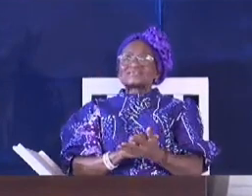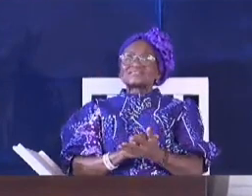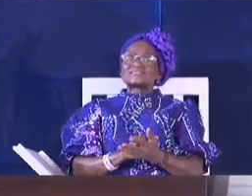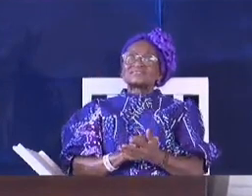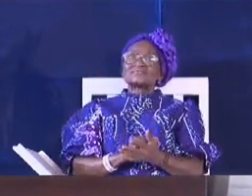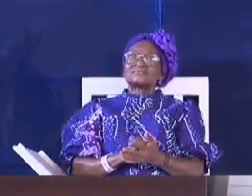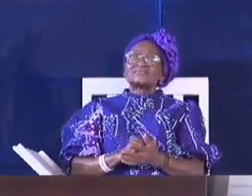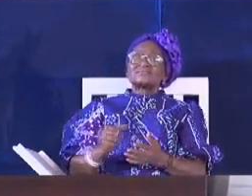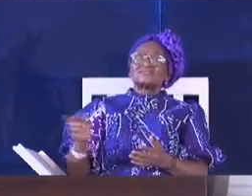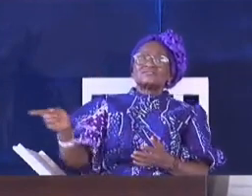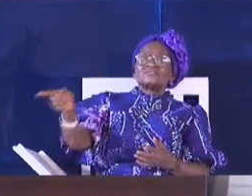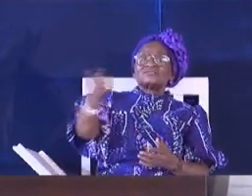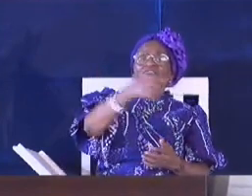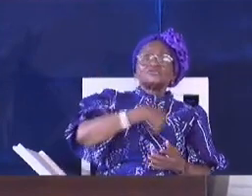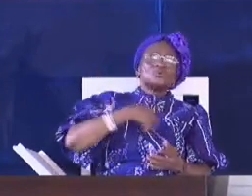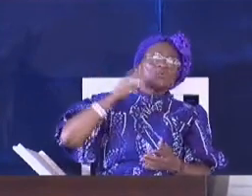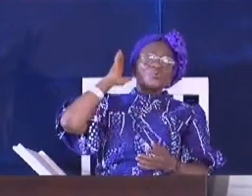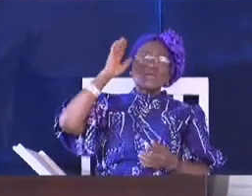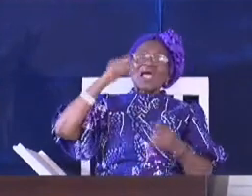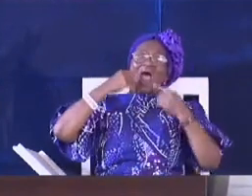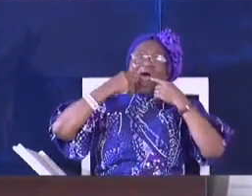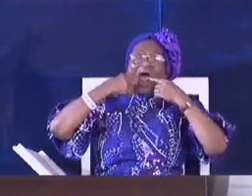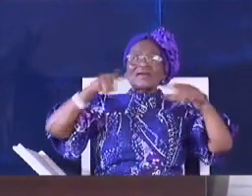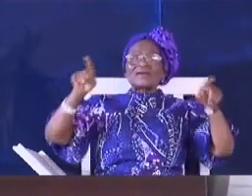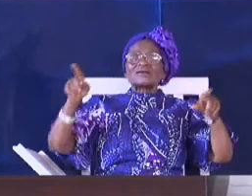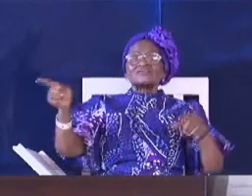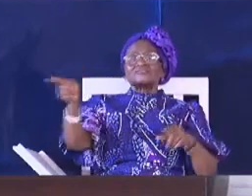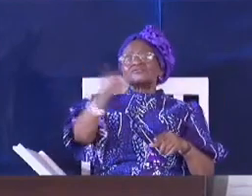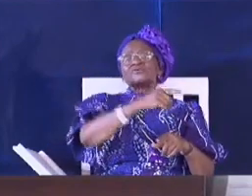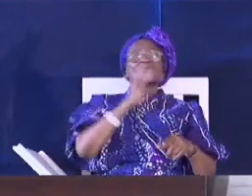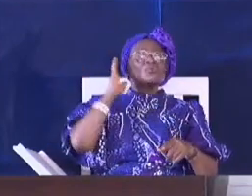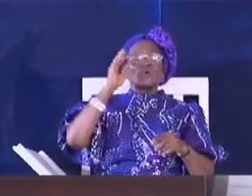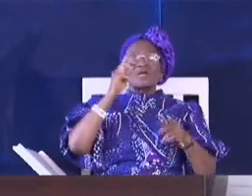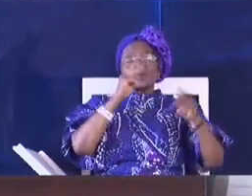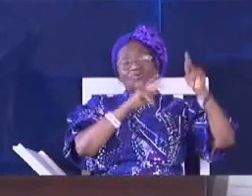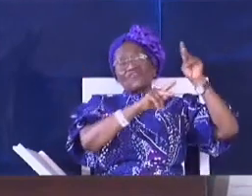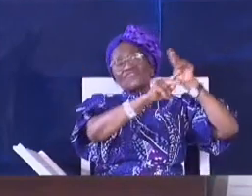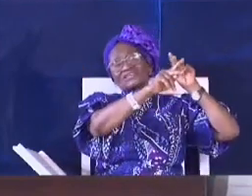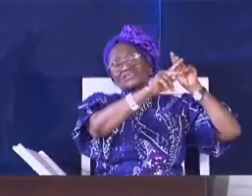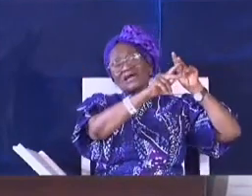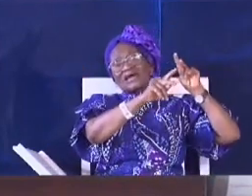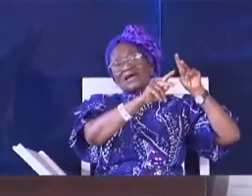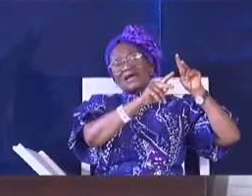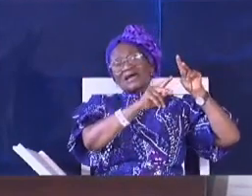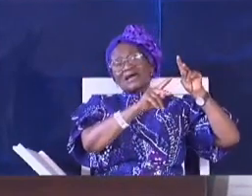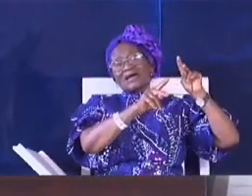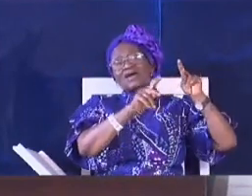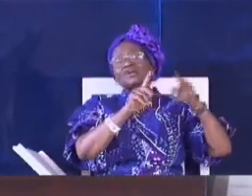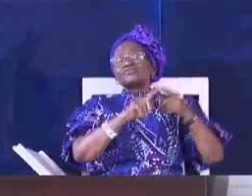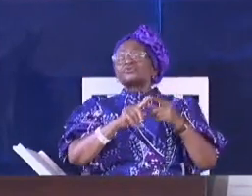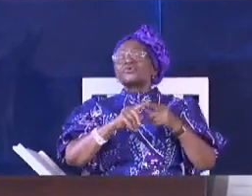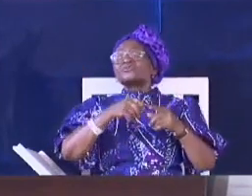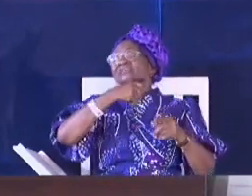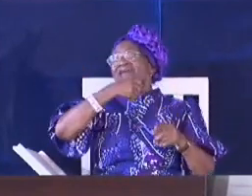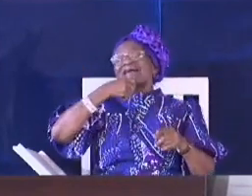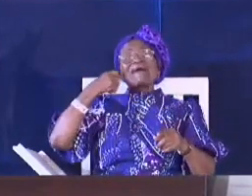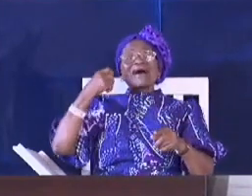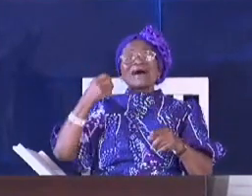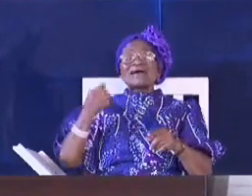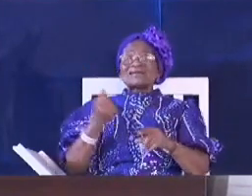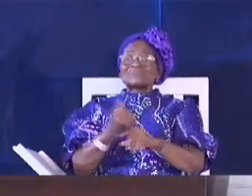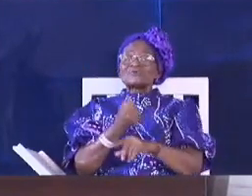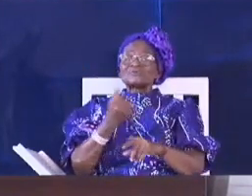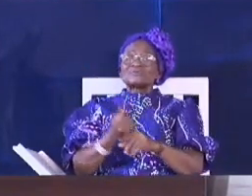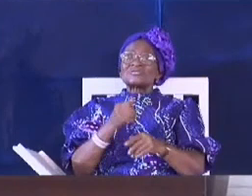you're going to decree, you're going to prophesy to dry bones. In